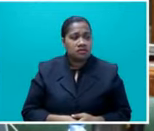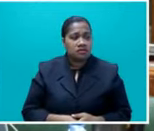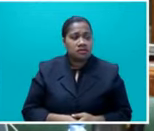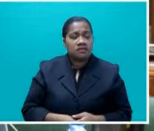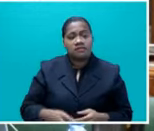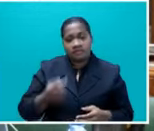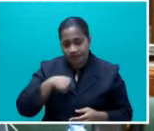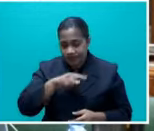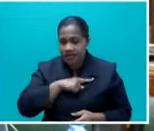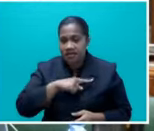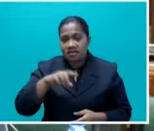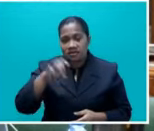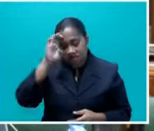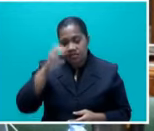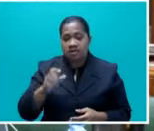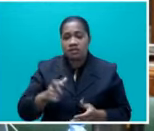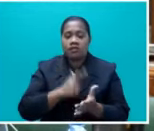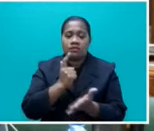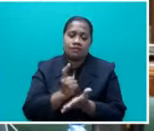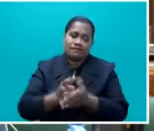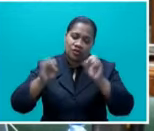of rainfall.